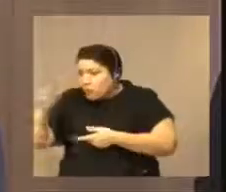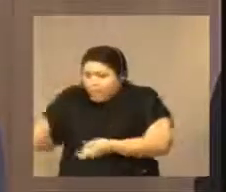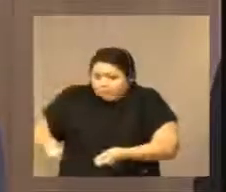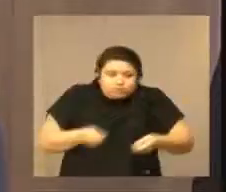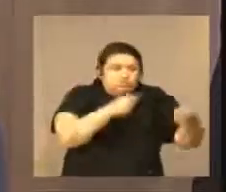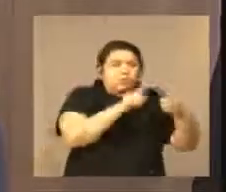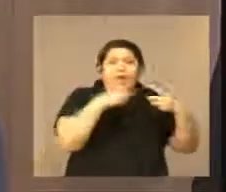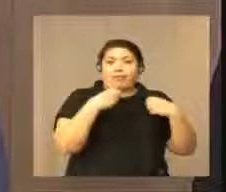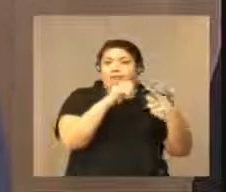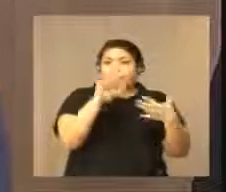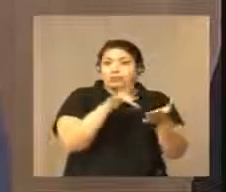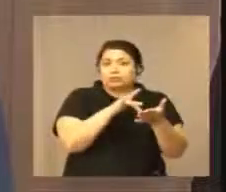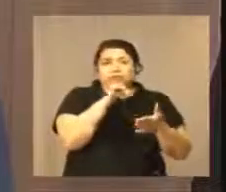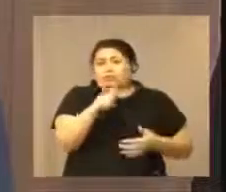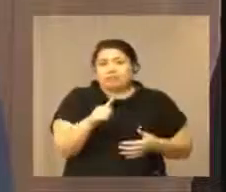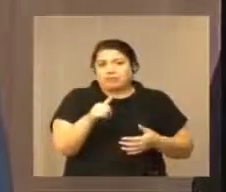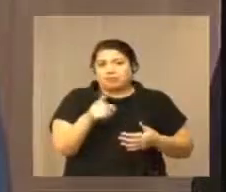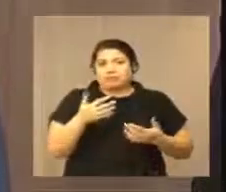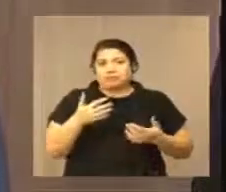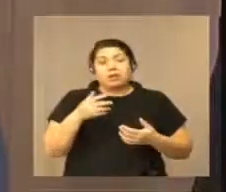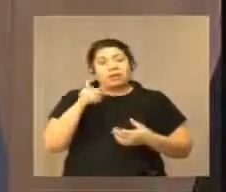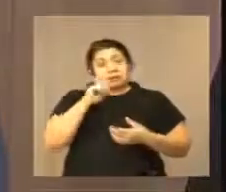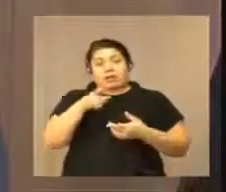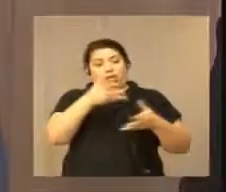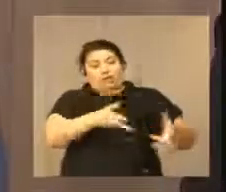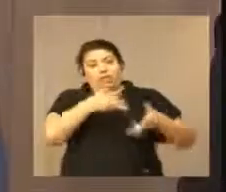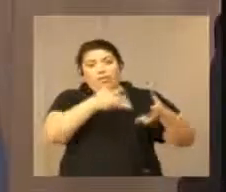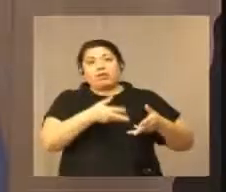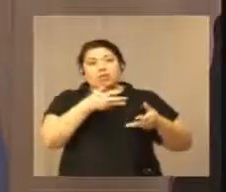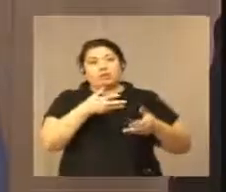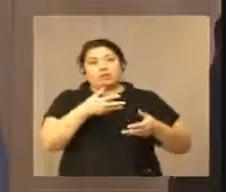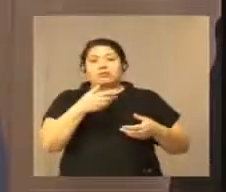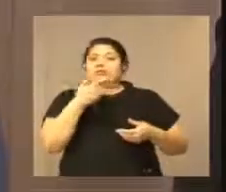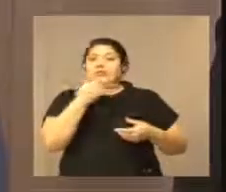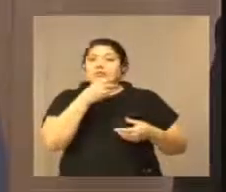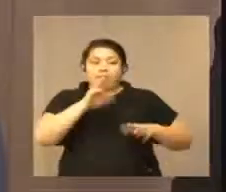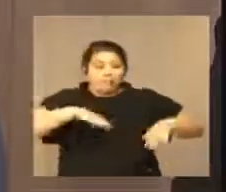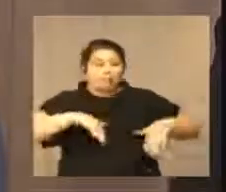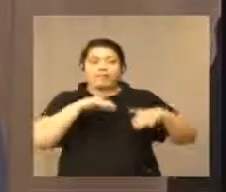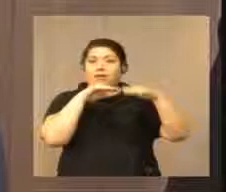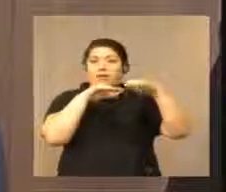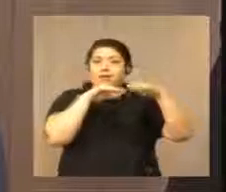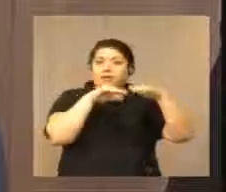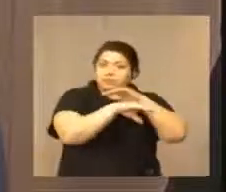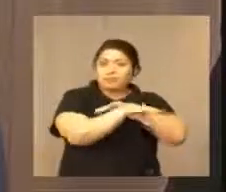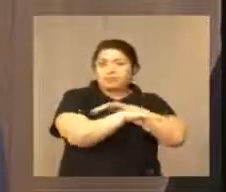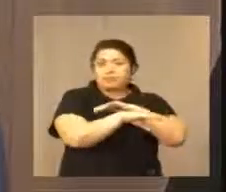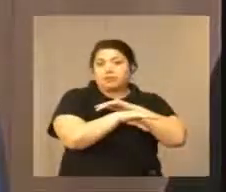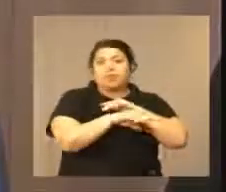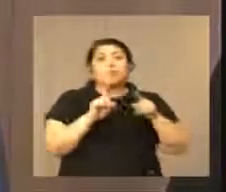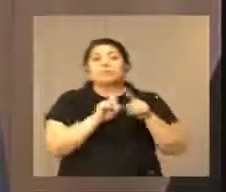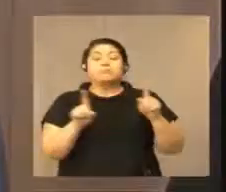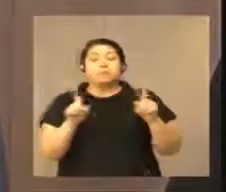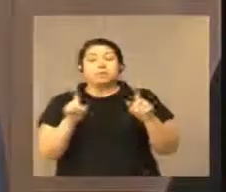have considerable structural issues, but a lot of them still remain as attitudinal.